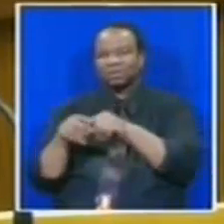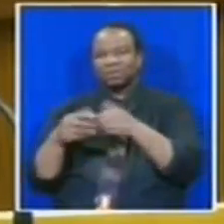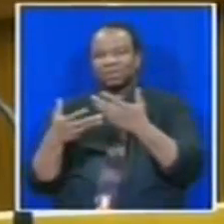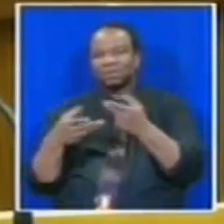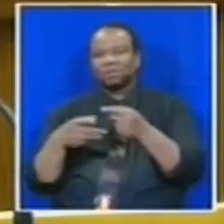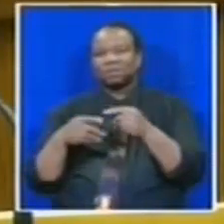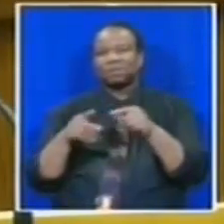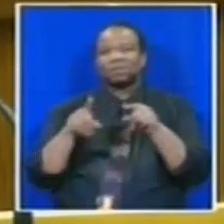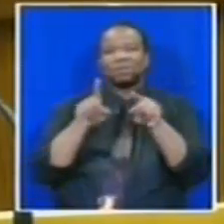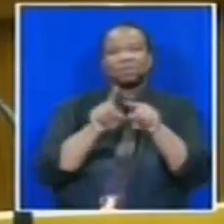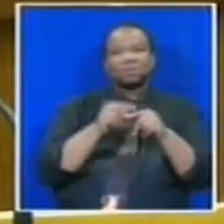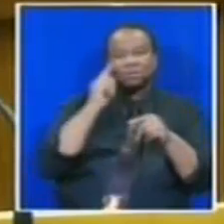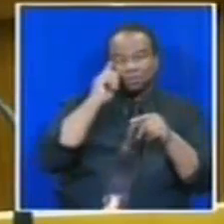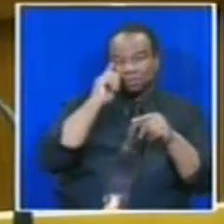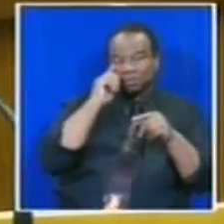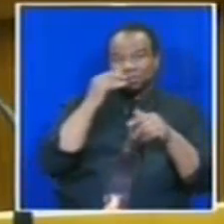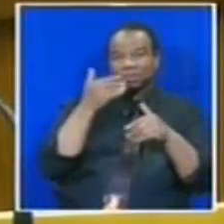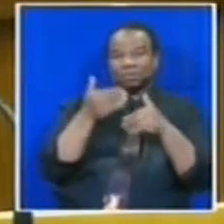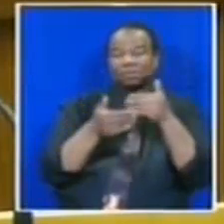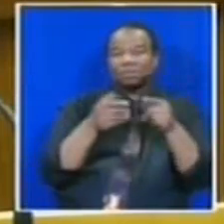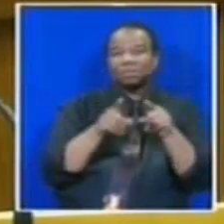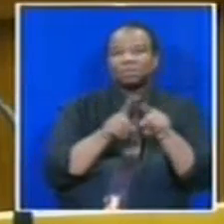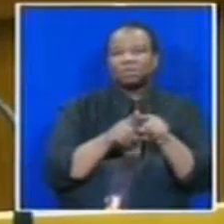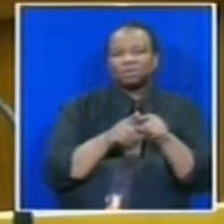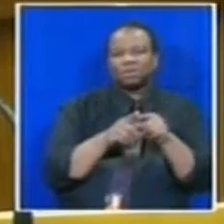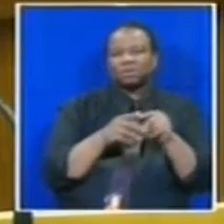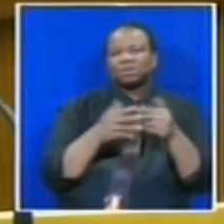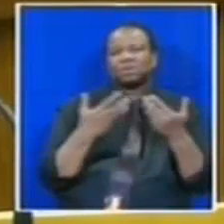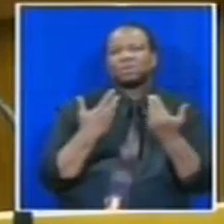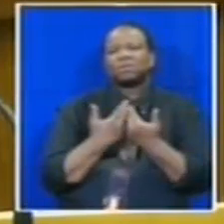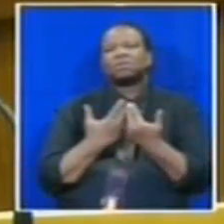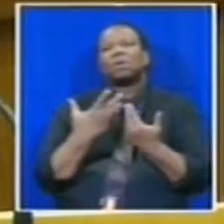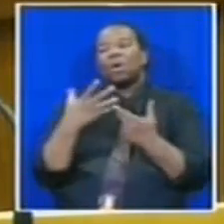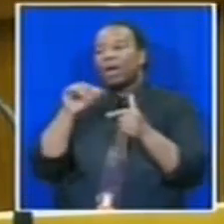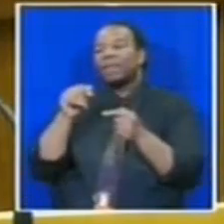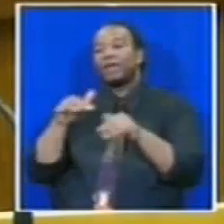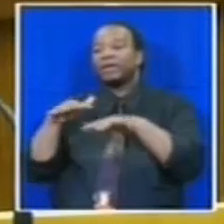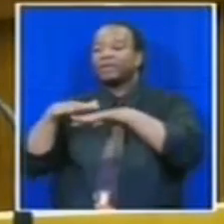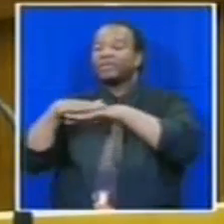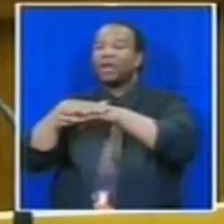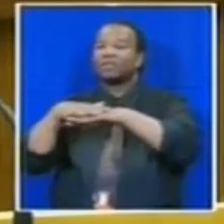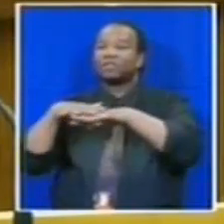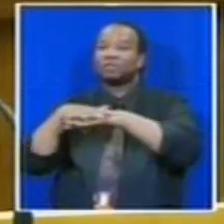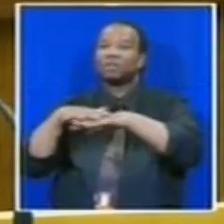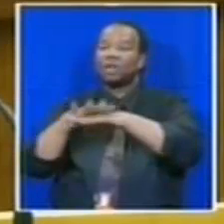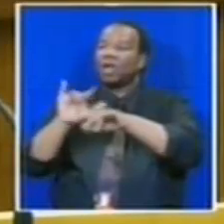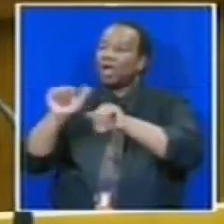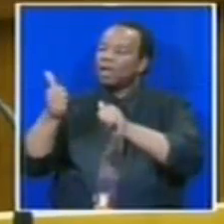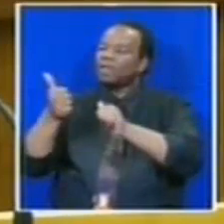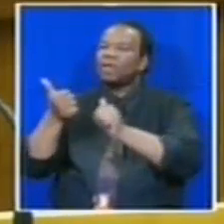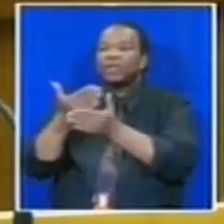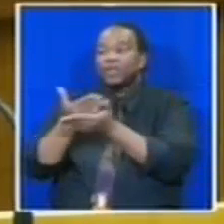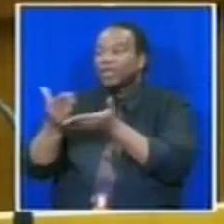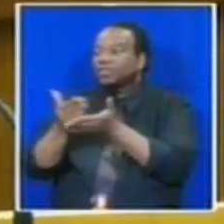inclusive, if leadership is far-sighted, and if behavior is transparent, and if those values are shared amongst all of